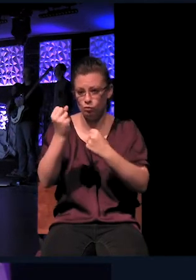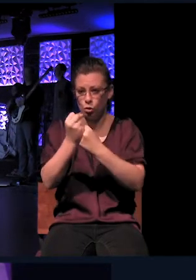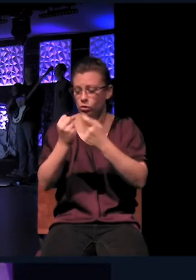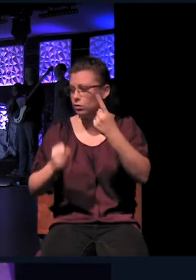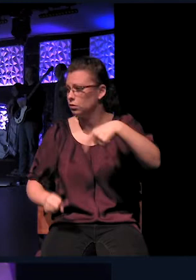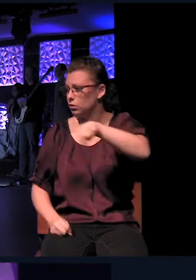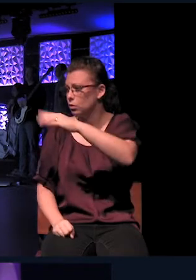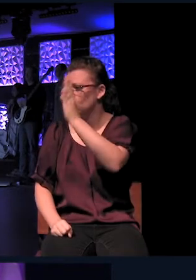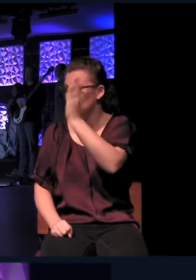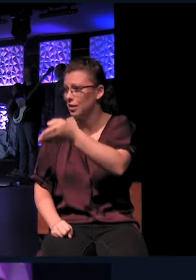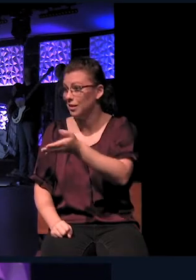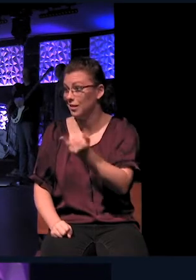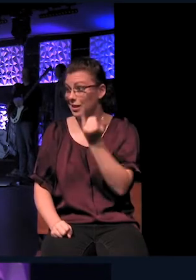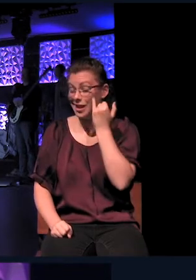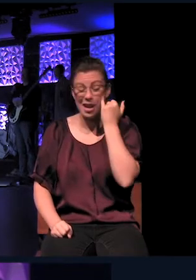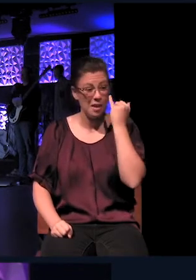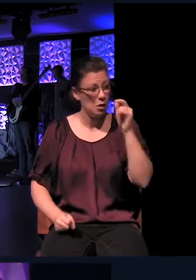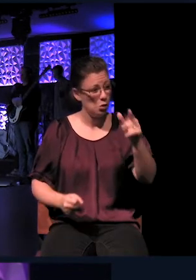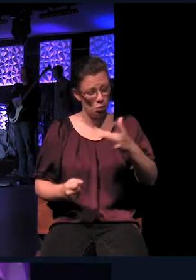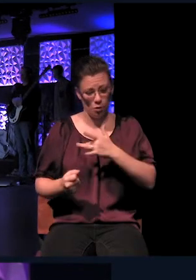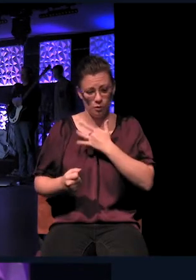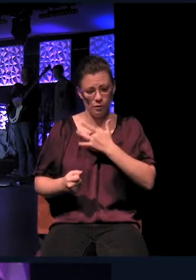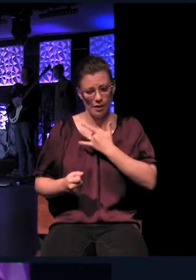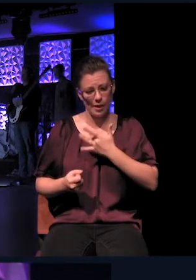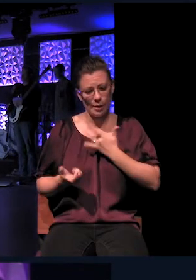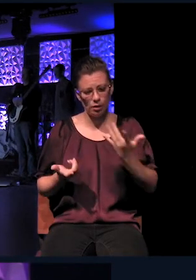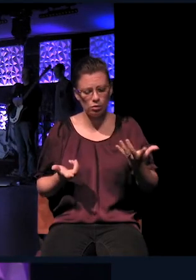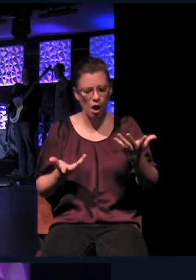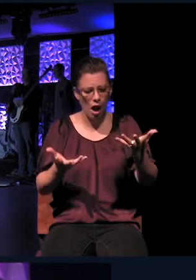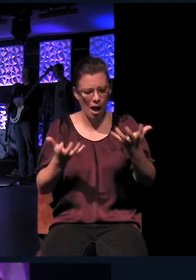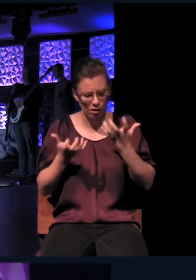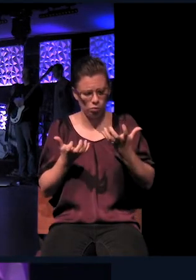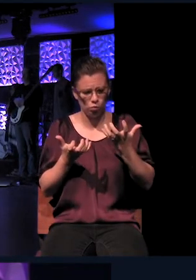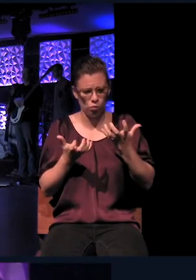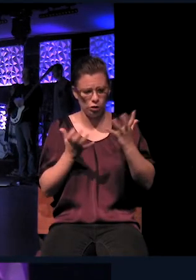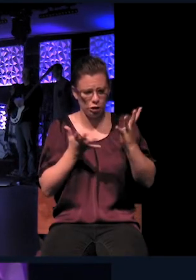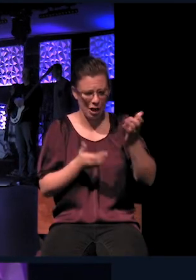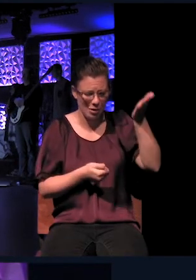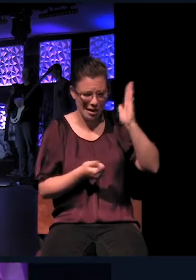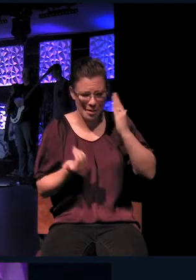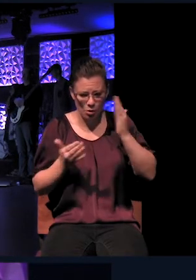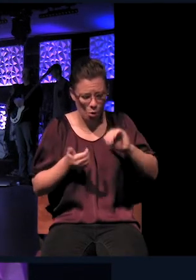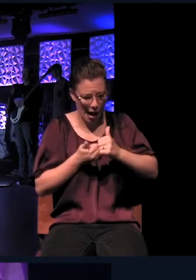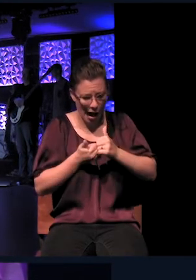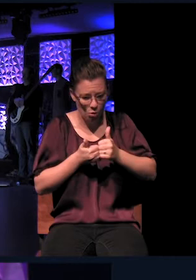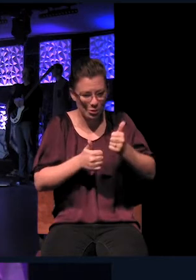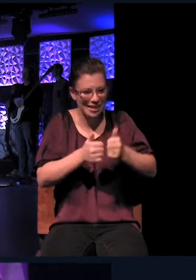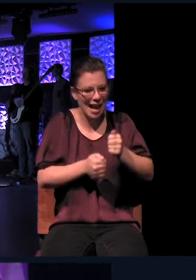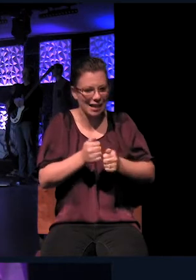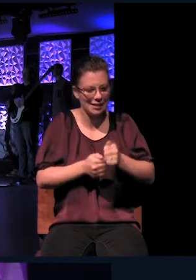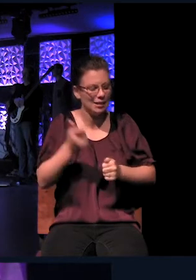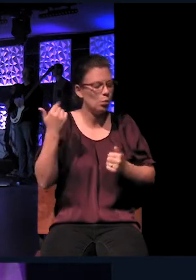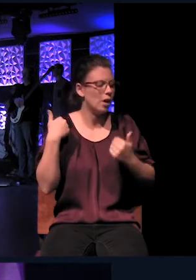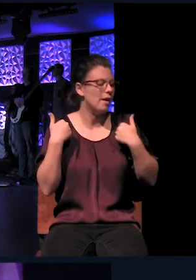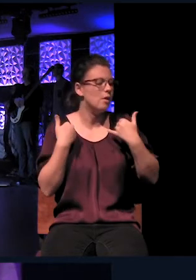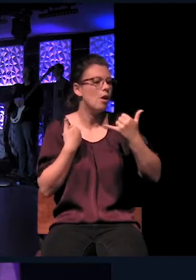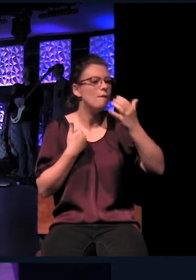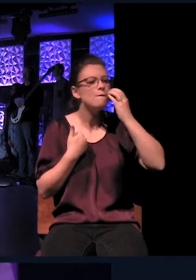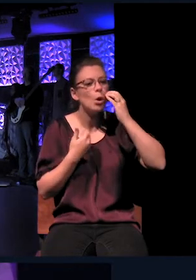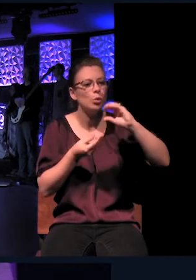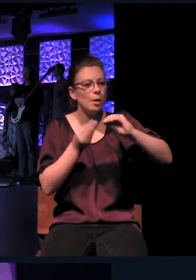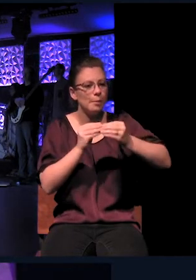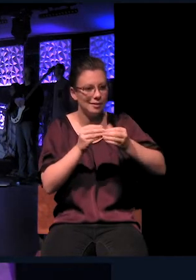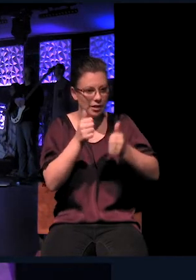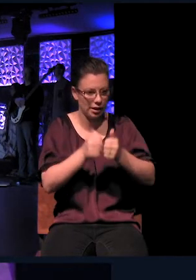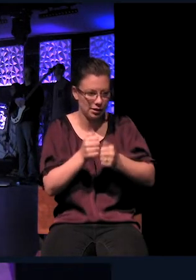have. And so if that's you, I want to encourage you to text that number on the screen so that we can celebrate with you, but we can also walk with